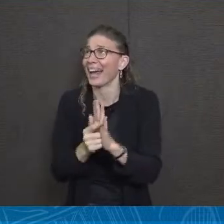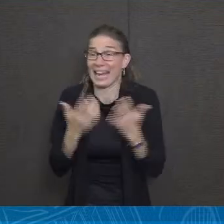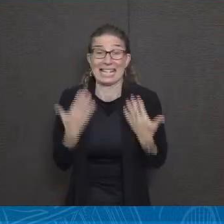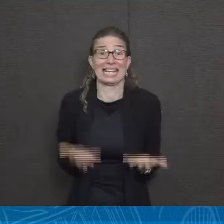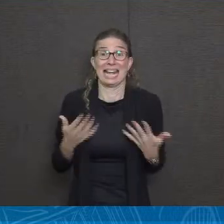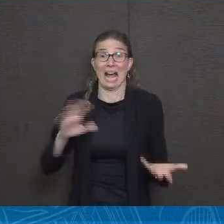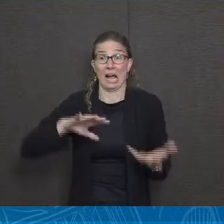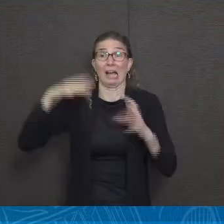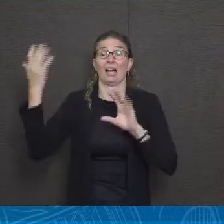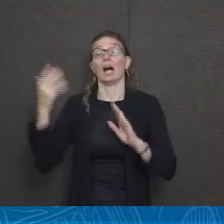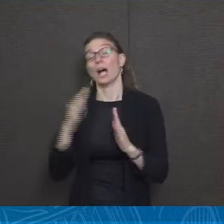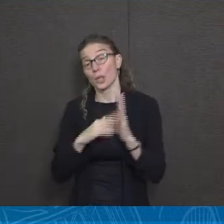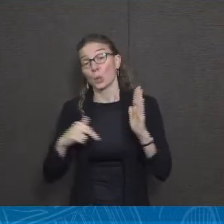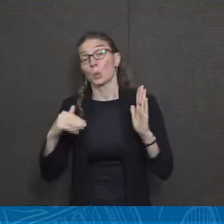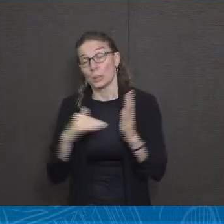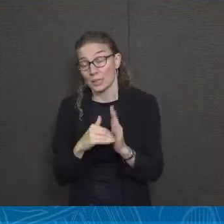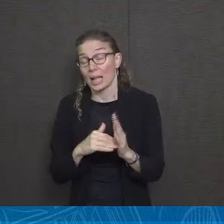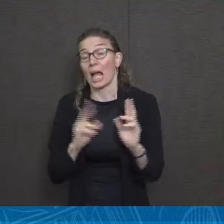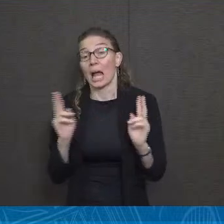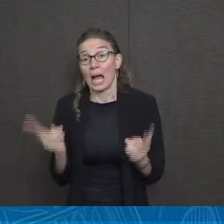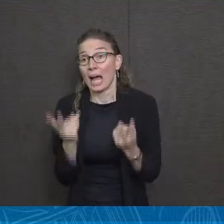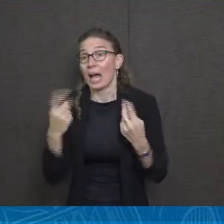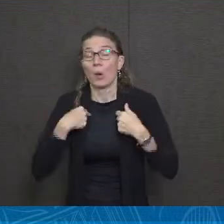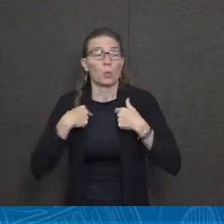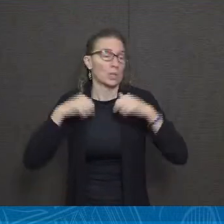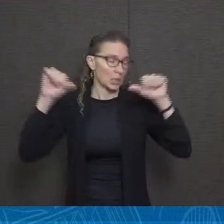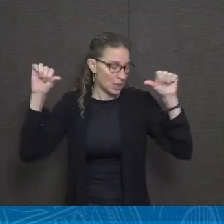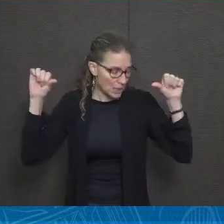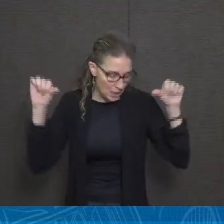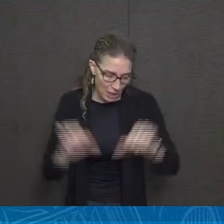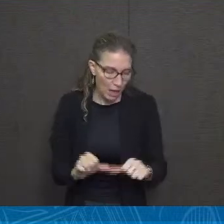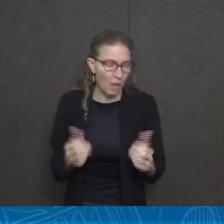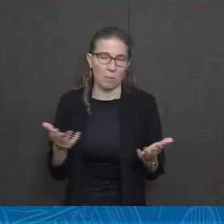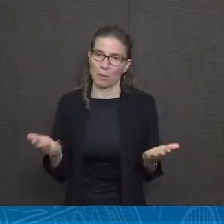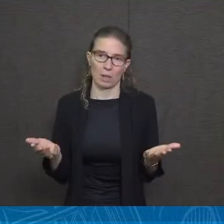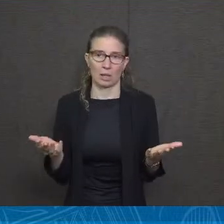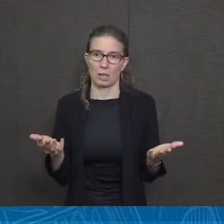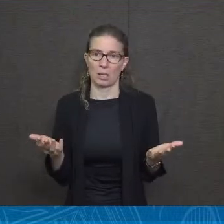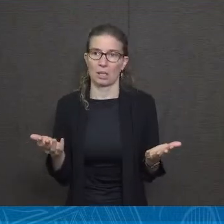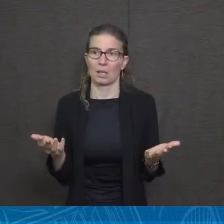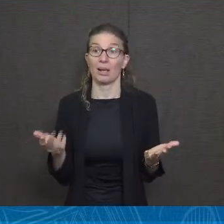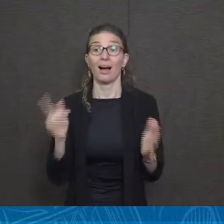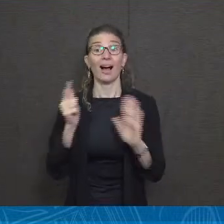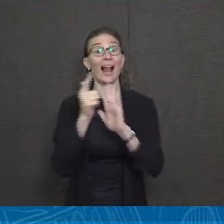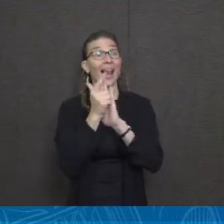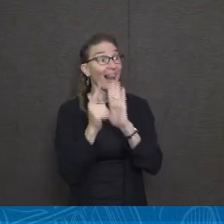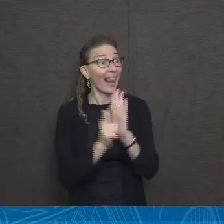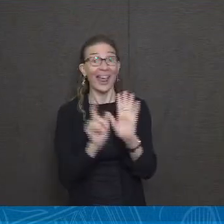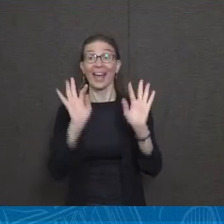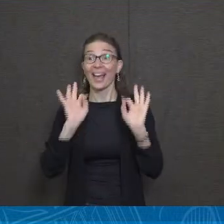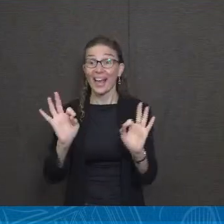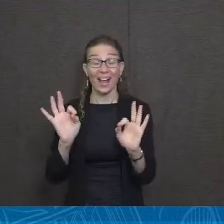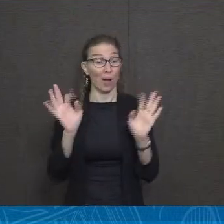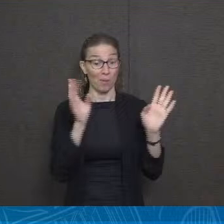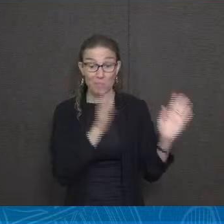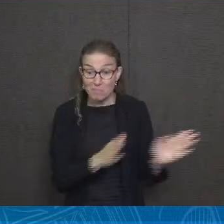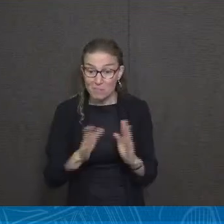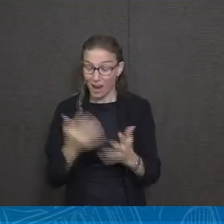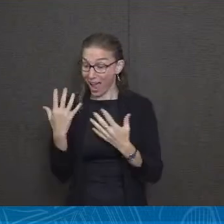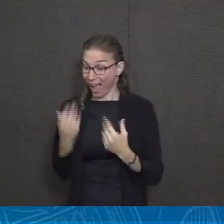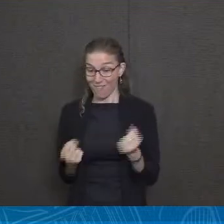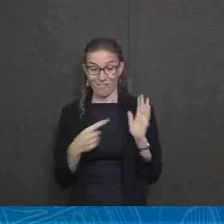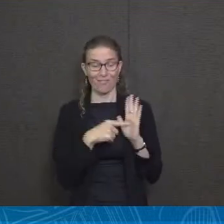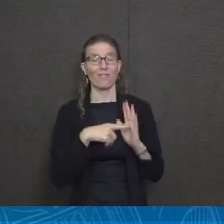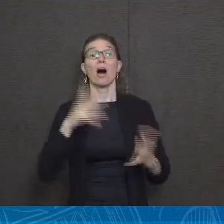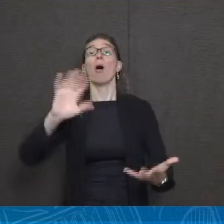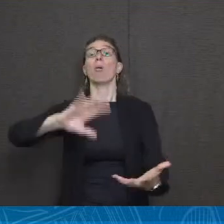in New Zealand, again, using my own experience, we are terrible for this. We do not legally prepare, and we do the same thing again.